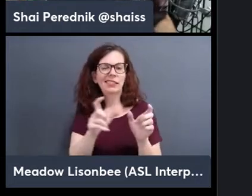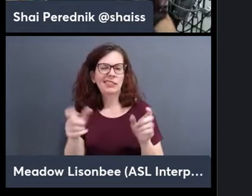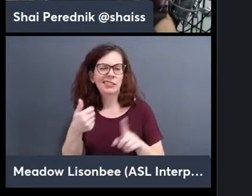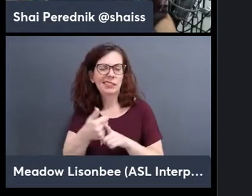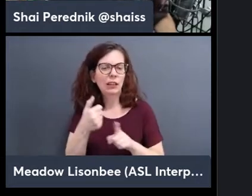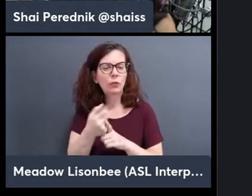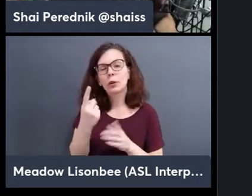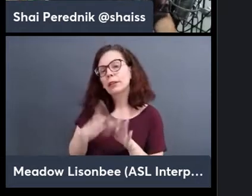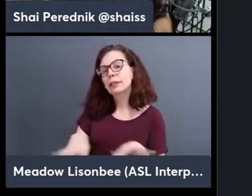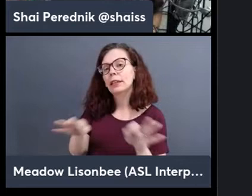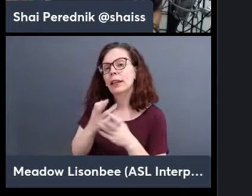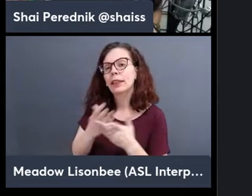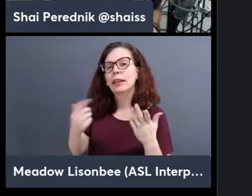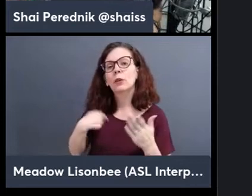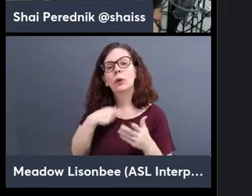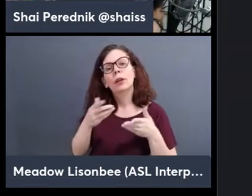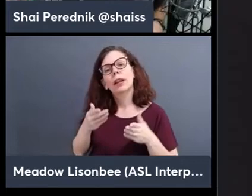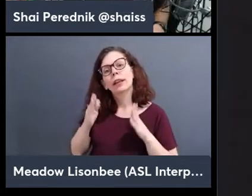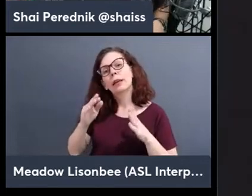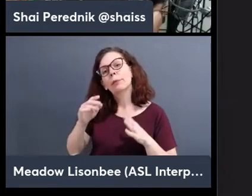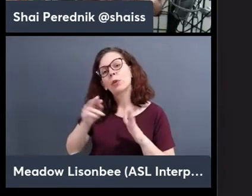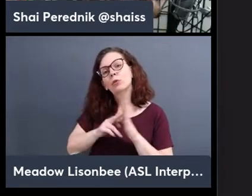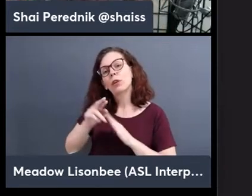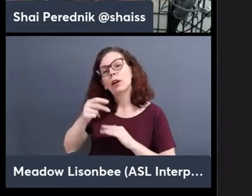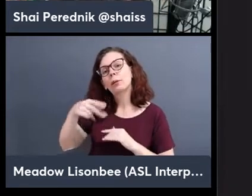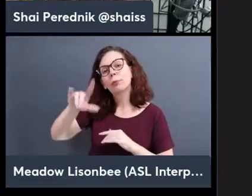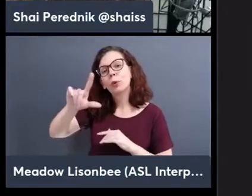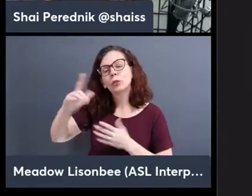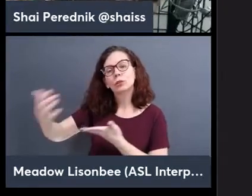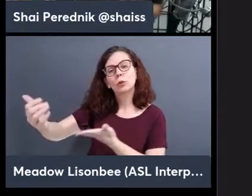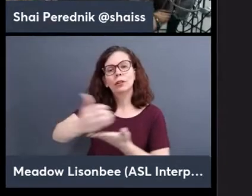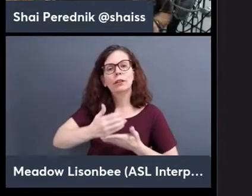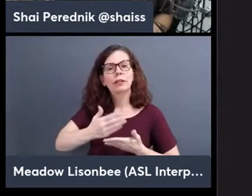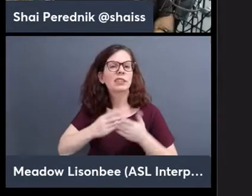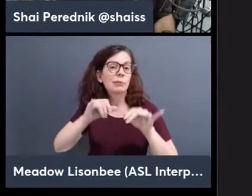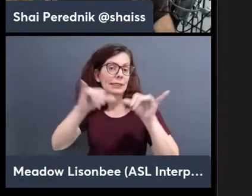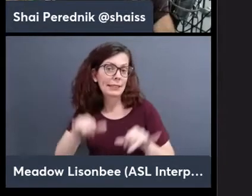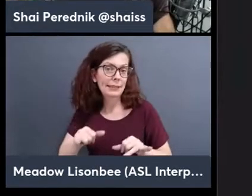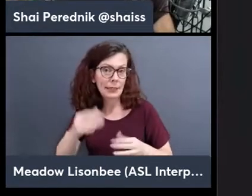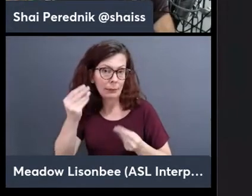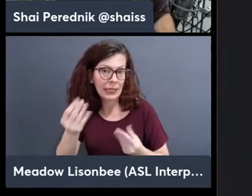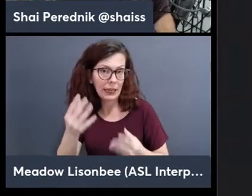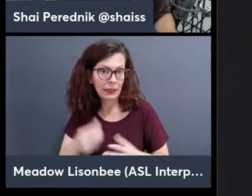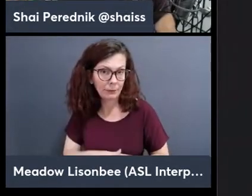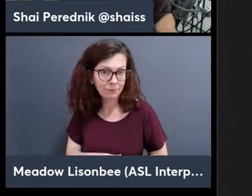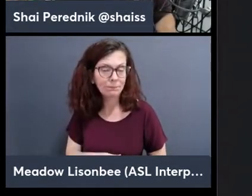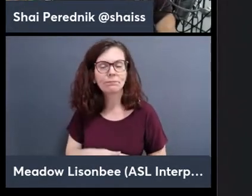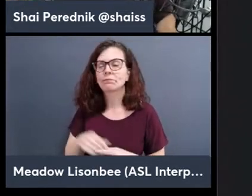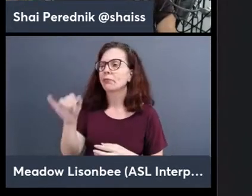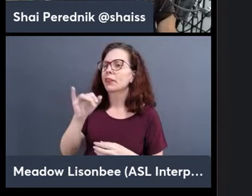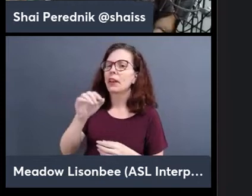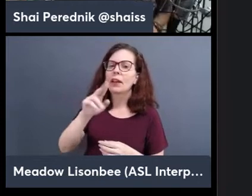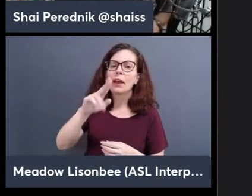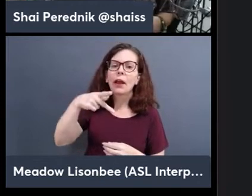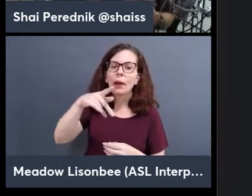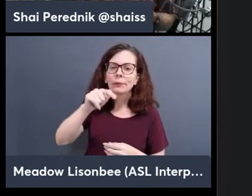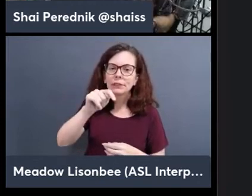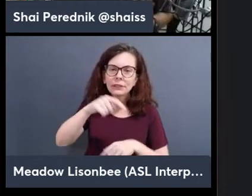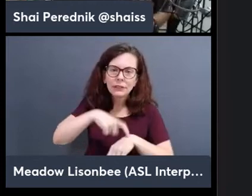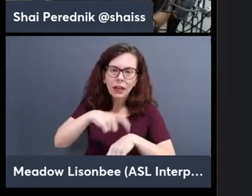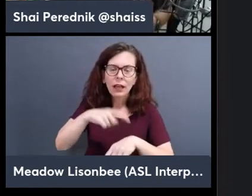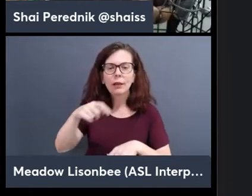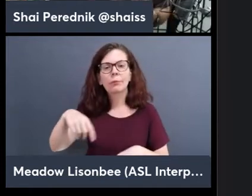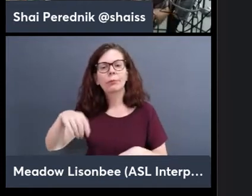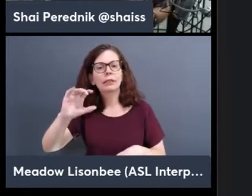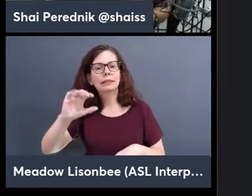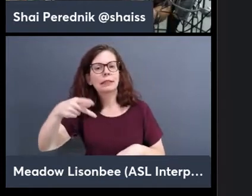do is we want to enable Rocket Pool to be able to collect some system data, things like uptime, CPU